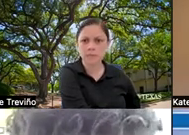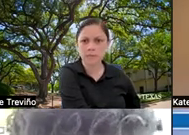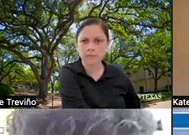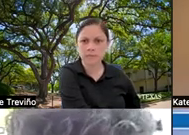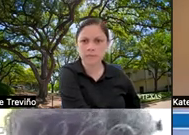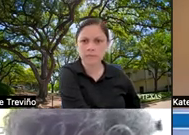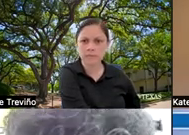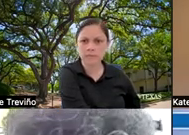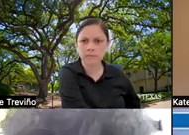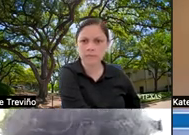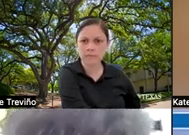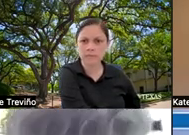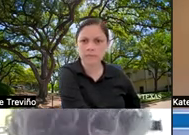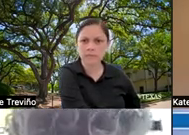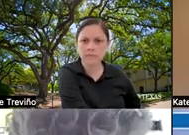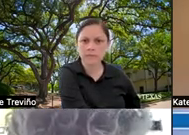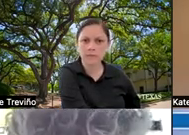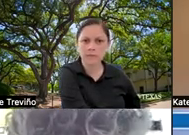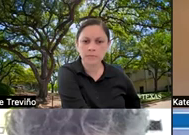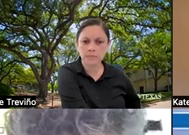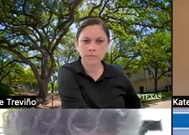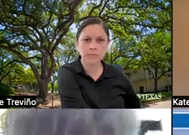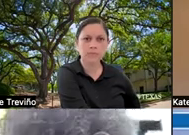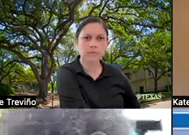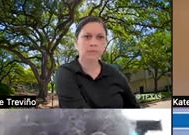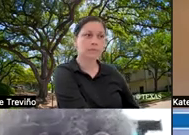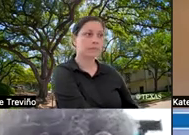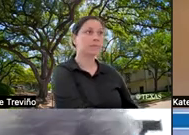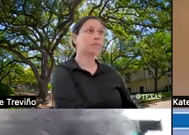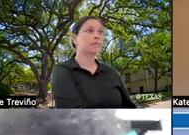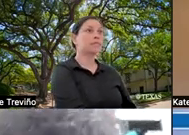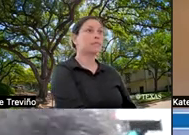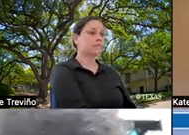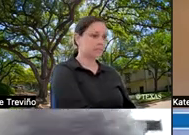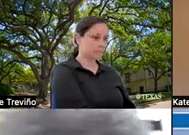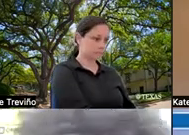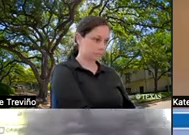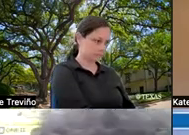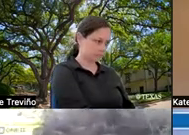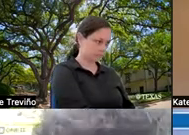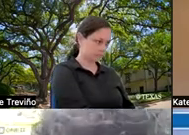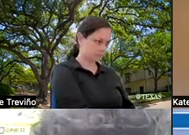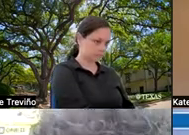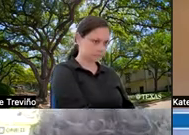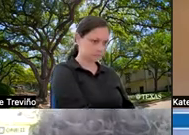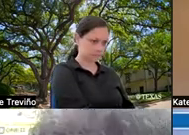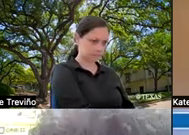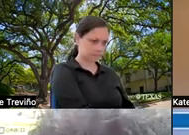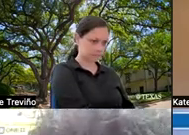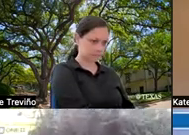So something we're also going to bring to our second meeting is we did a content scan